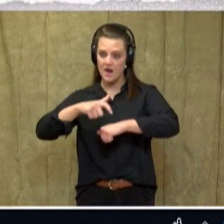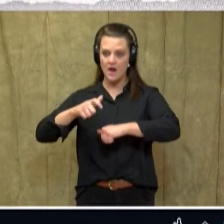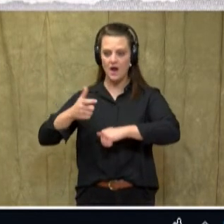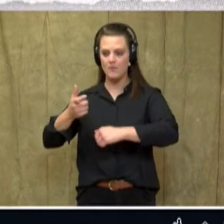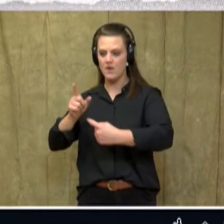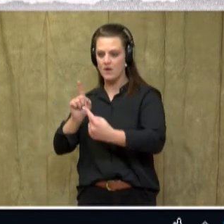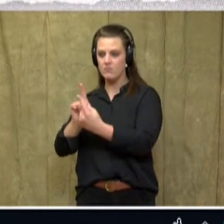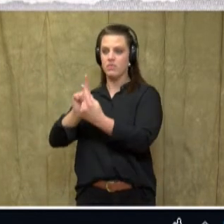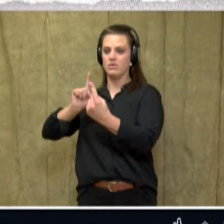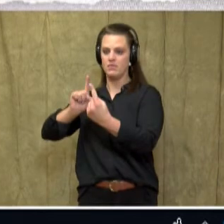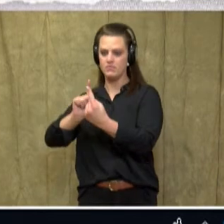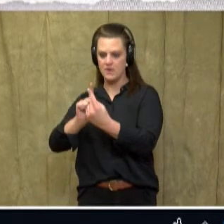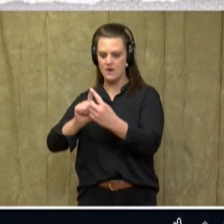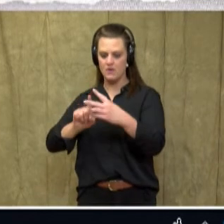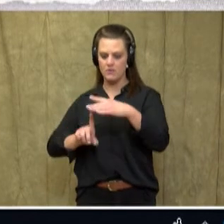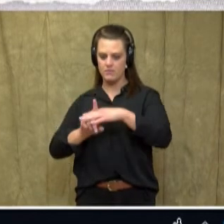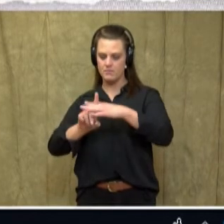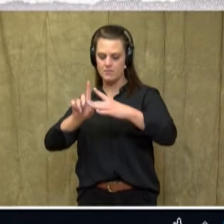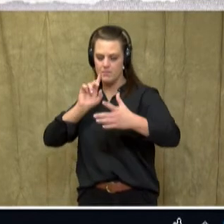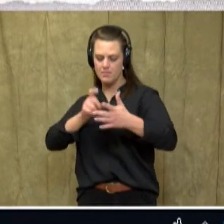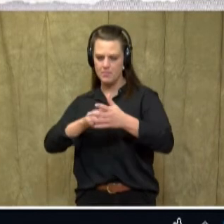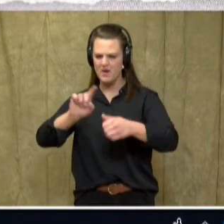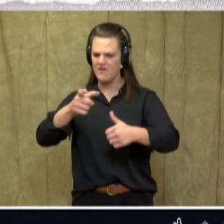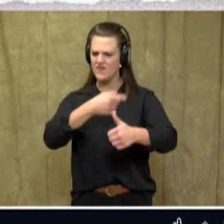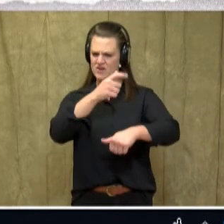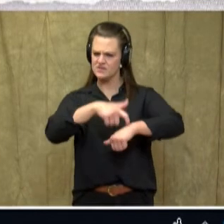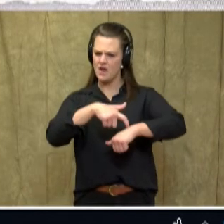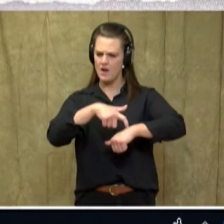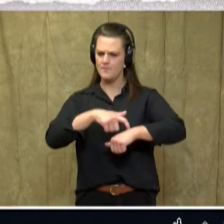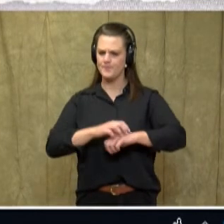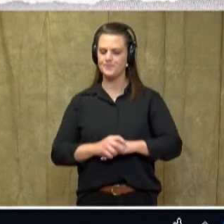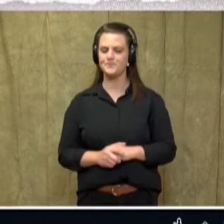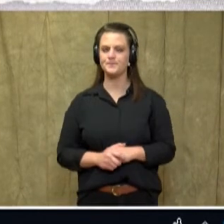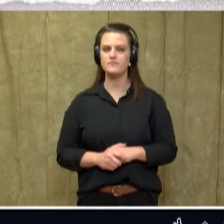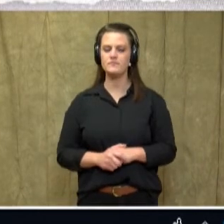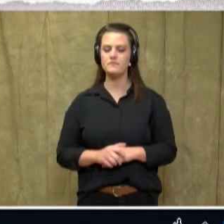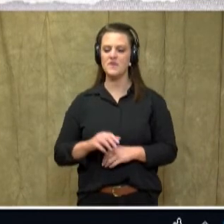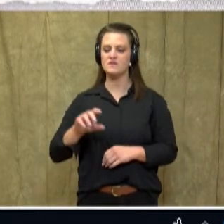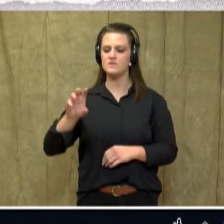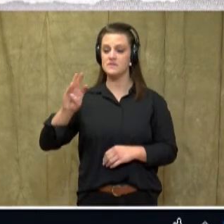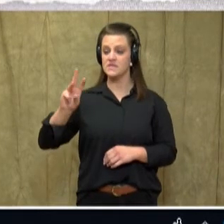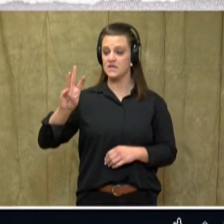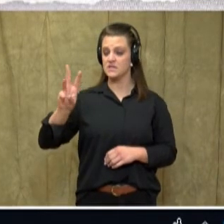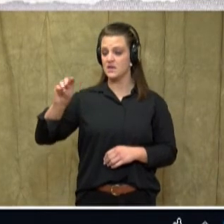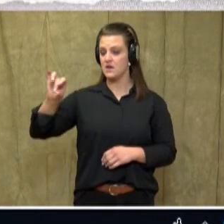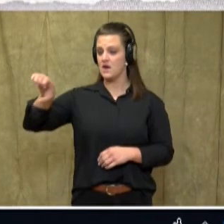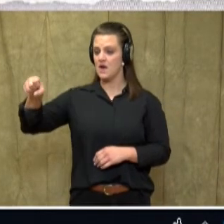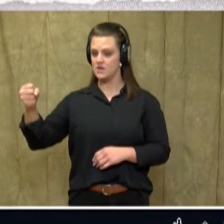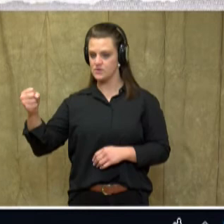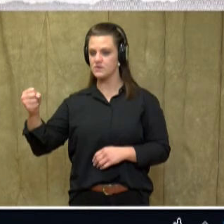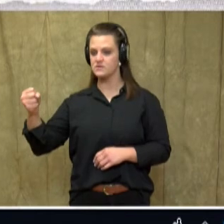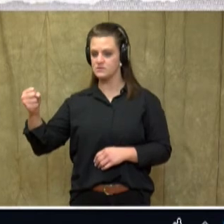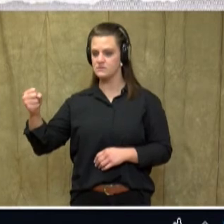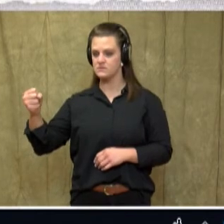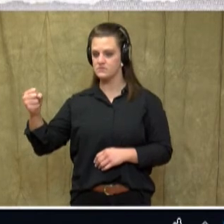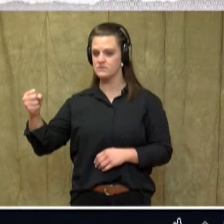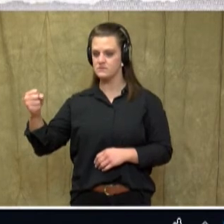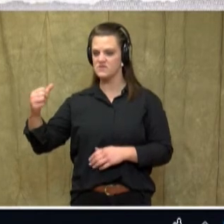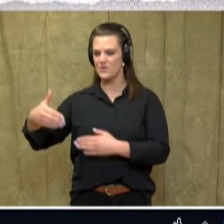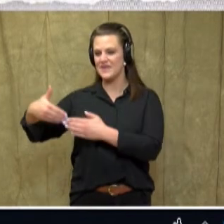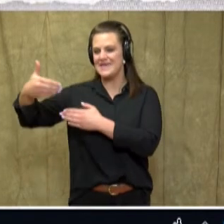it, or you've never seen it before. By the 1600s, so that's within the next 100